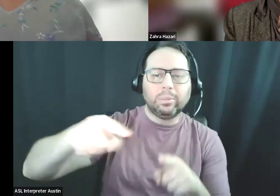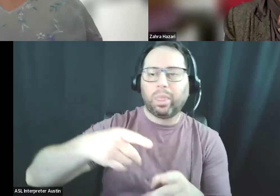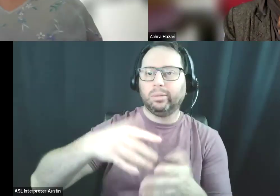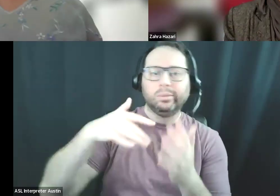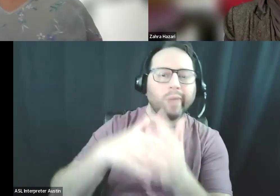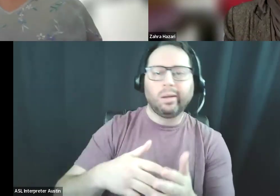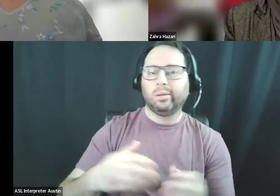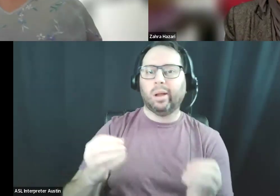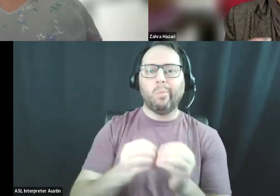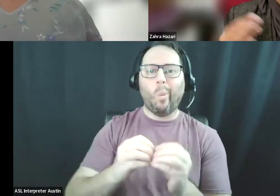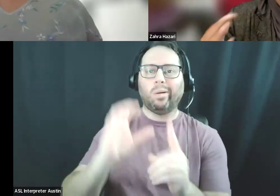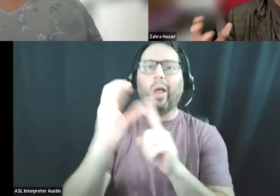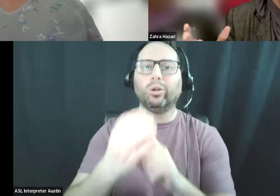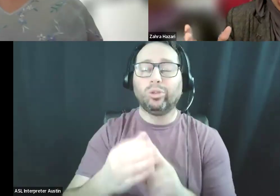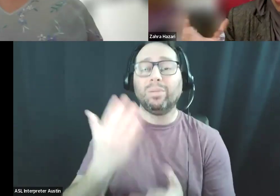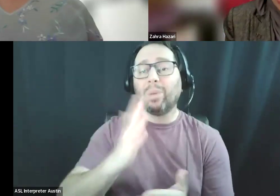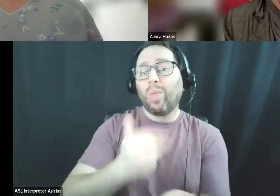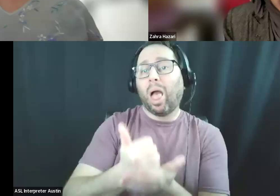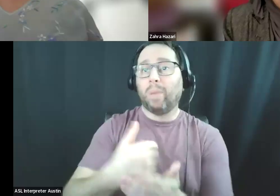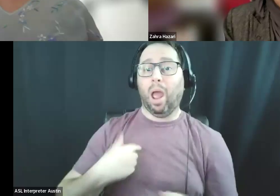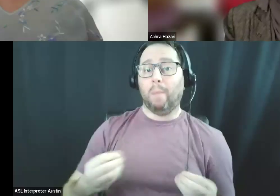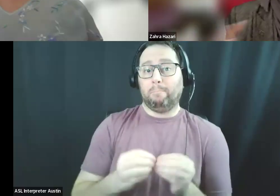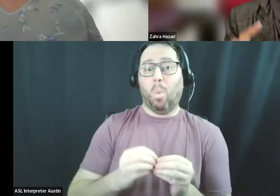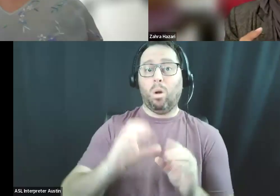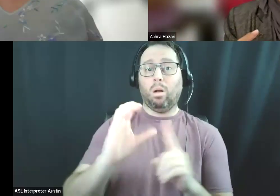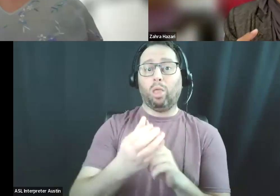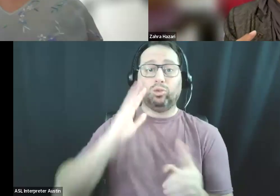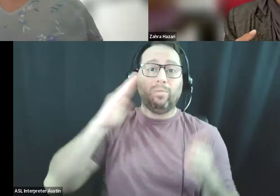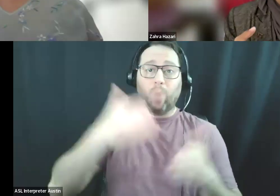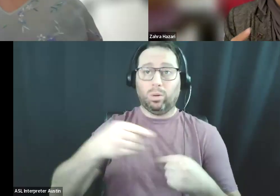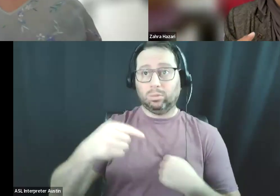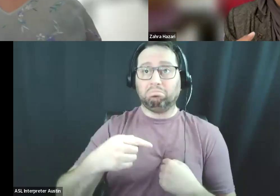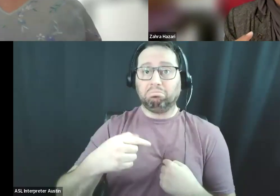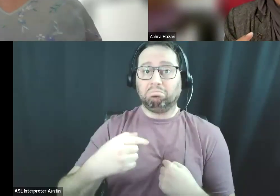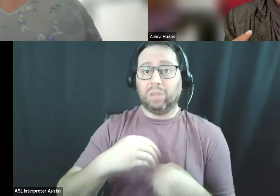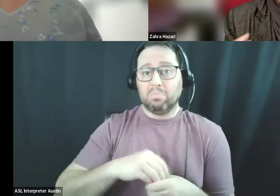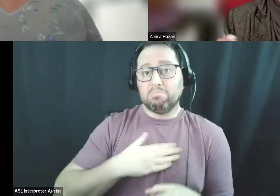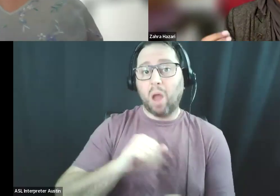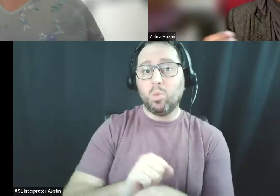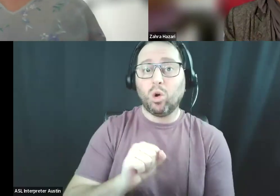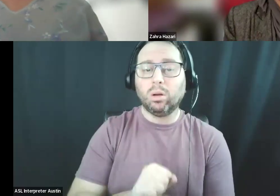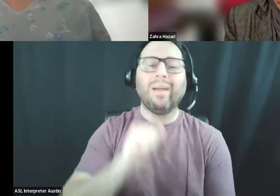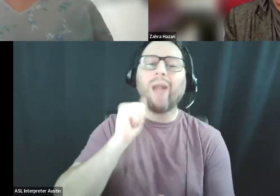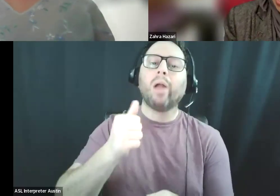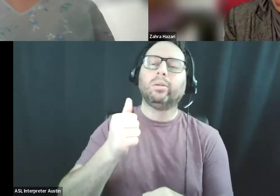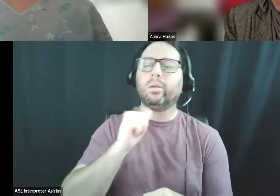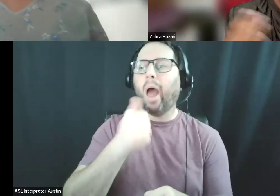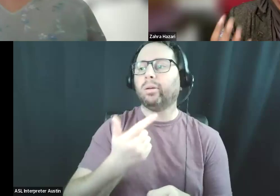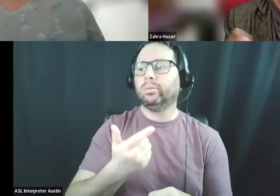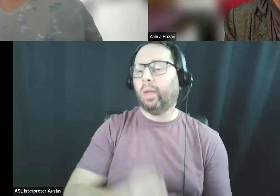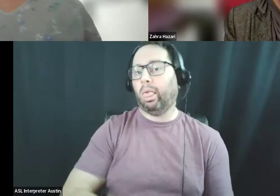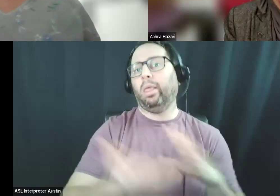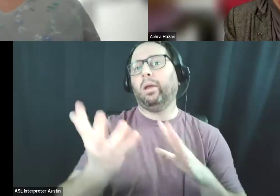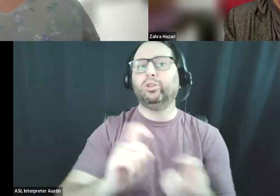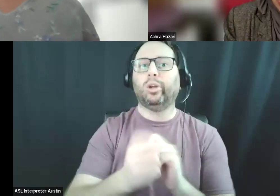work. It's not going to like water down the discipline. It's going to make the discipline stronger, right? So I'm